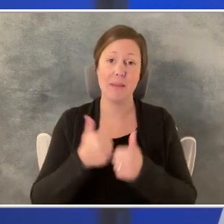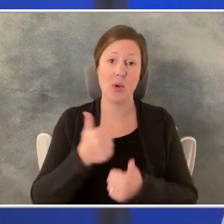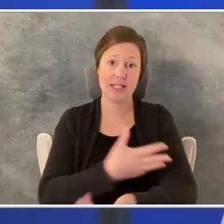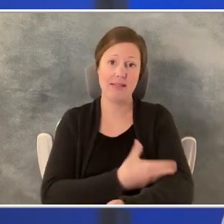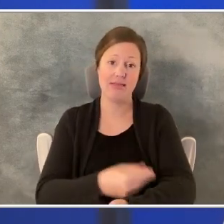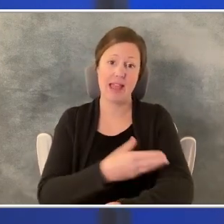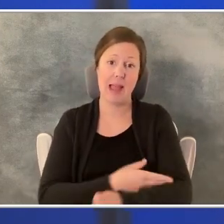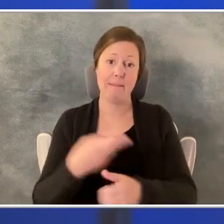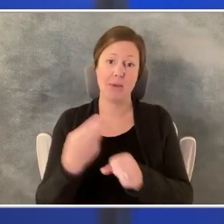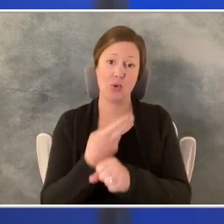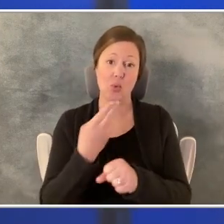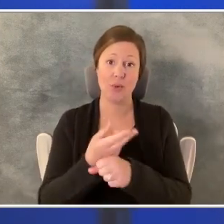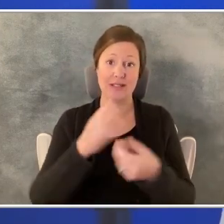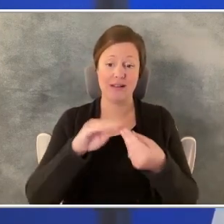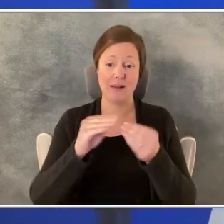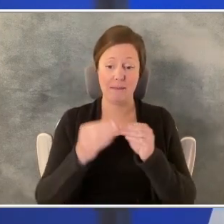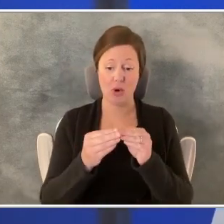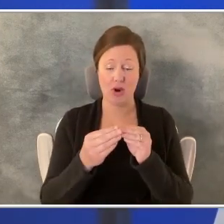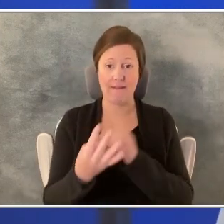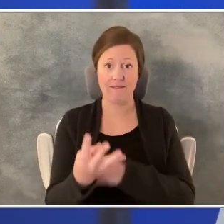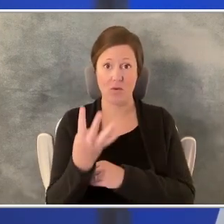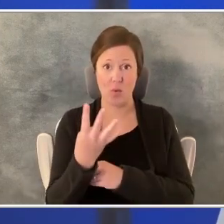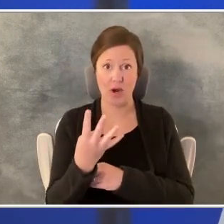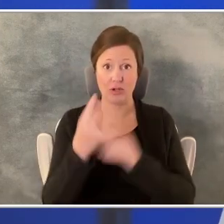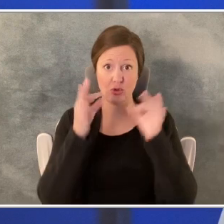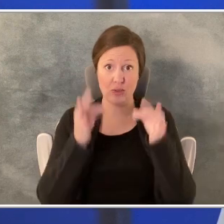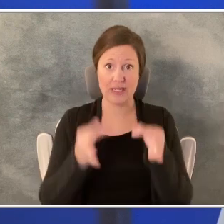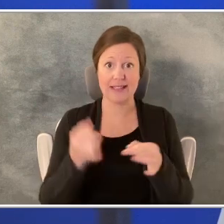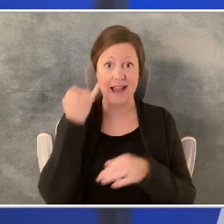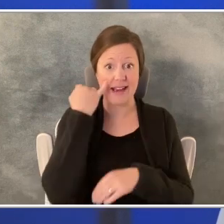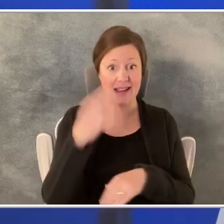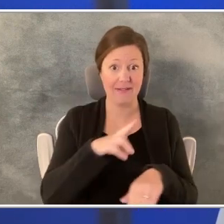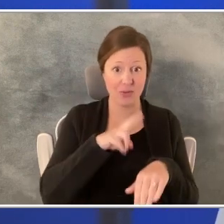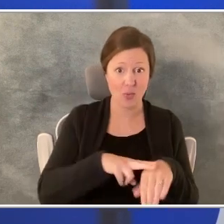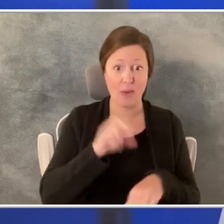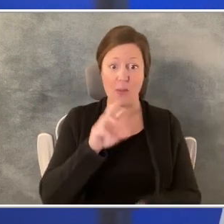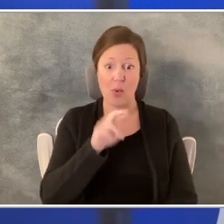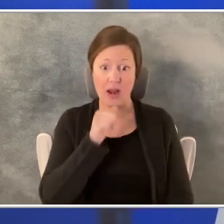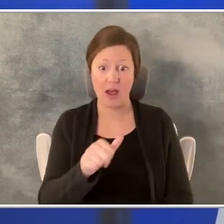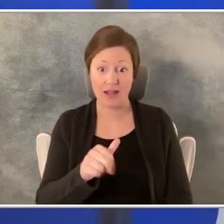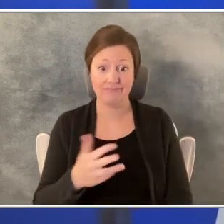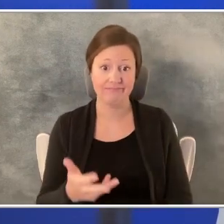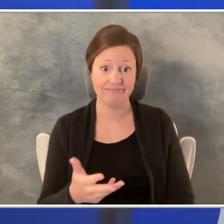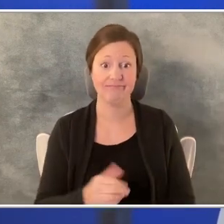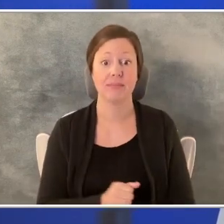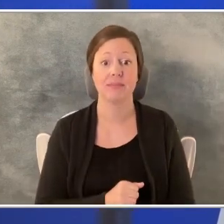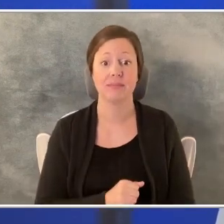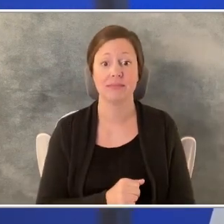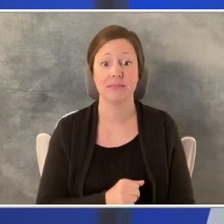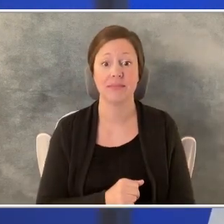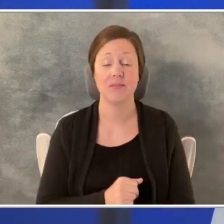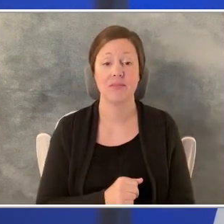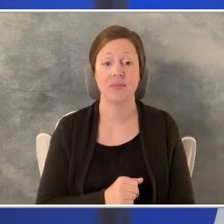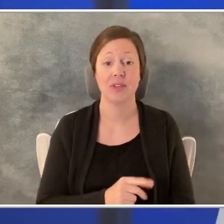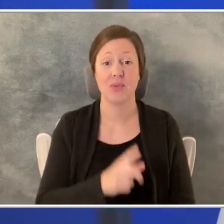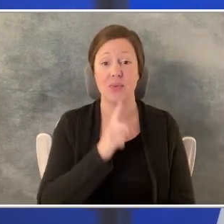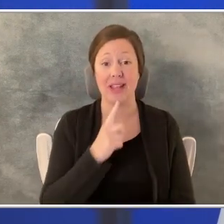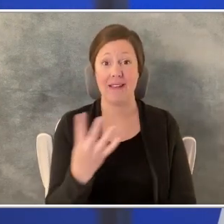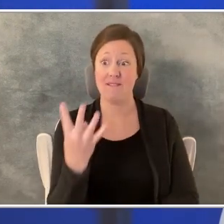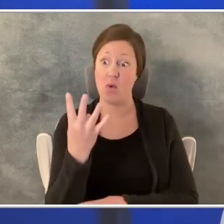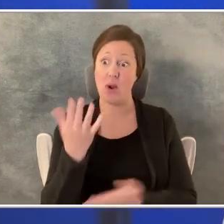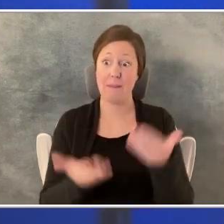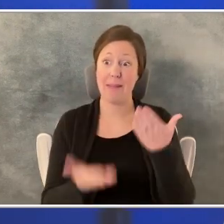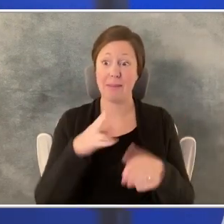of 4 to say, is it abnormal or not abnormal? And the reality is 4 may be a normal level for somebody about